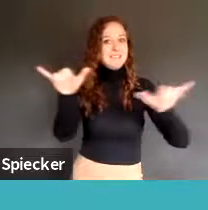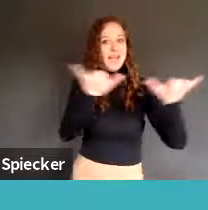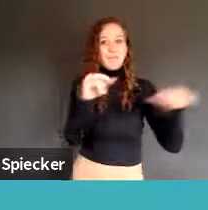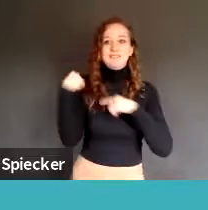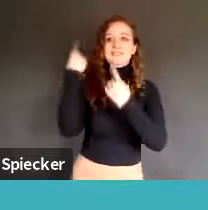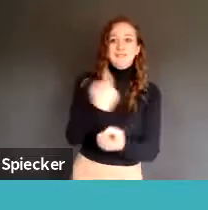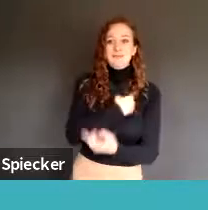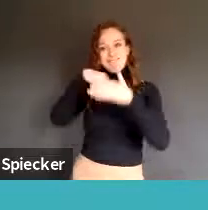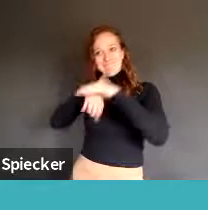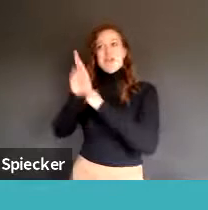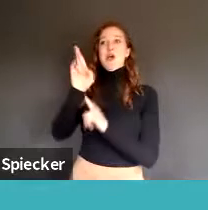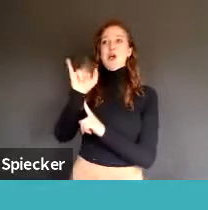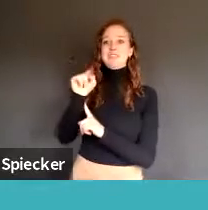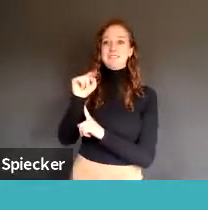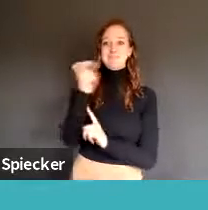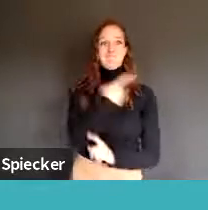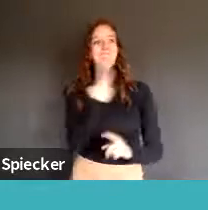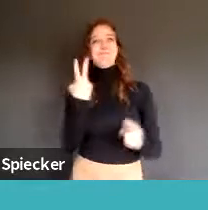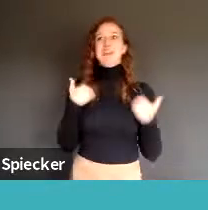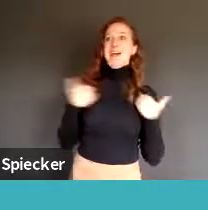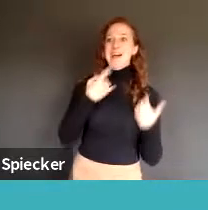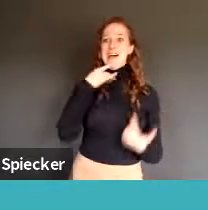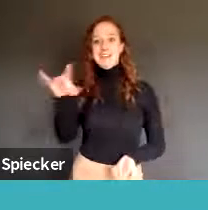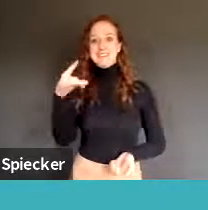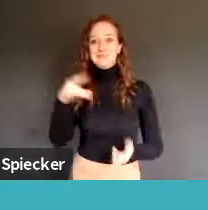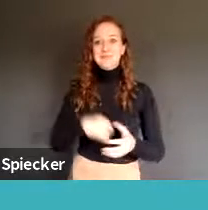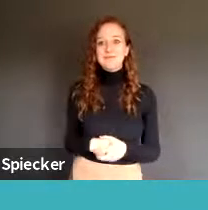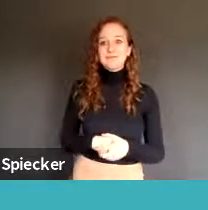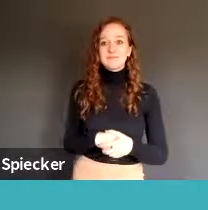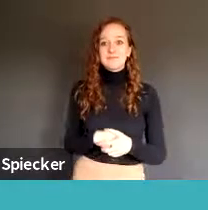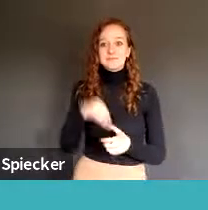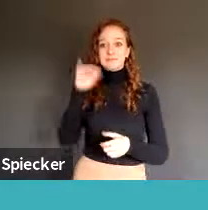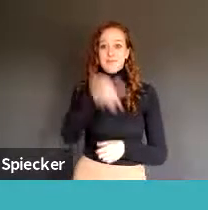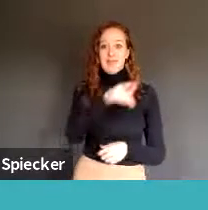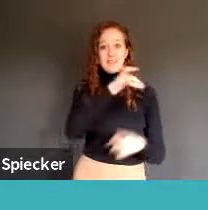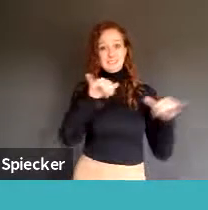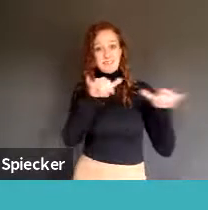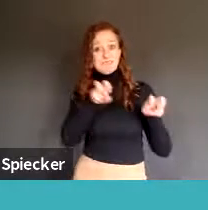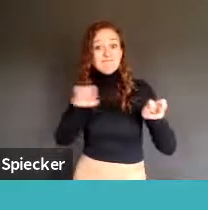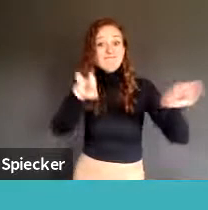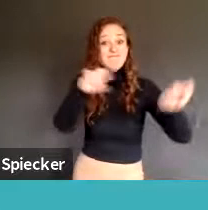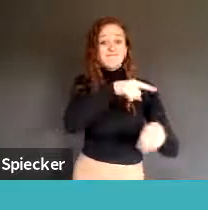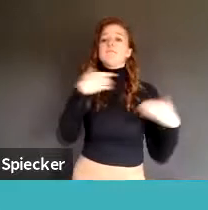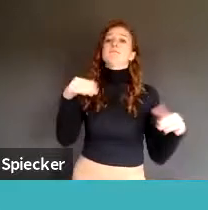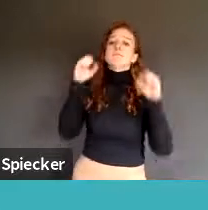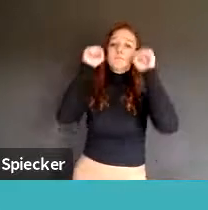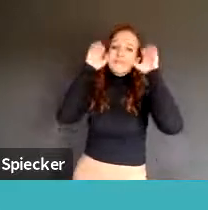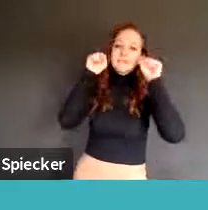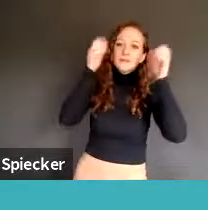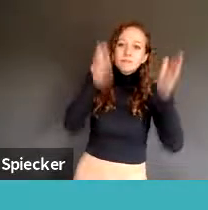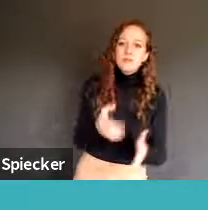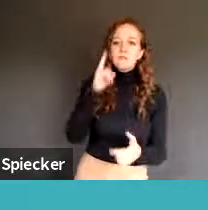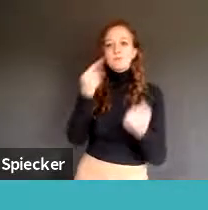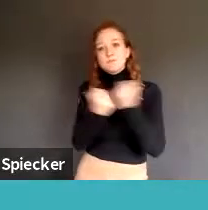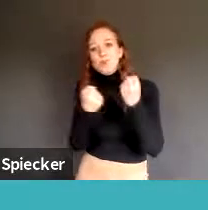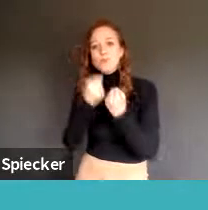life trajectories have been very similar ever since we both started as two young 18-year-olds entering Rochester Institute of Technology. And because